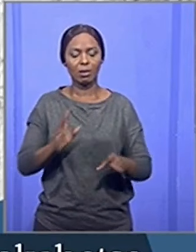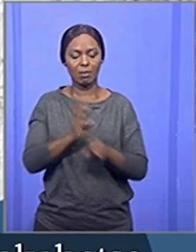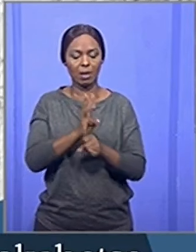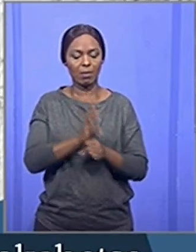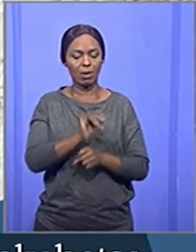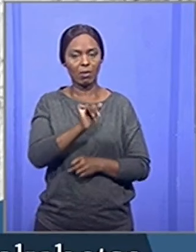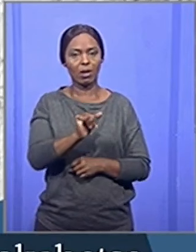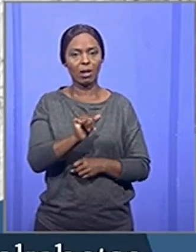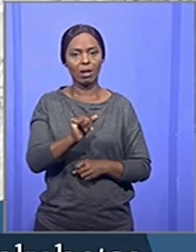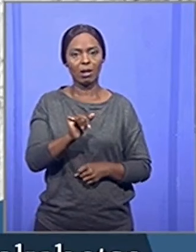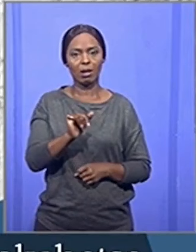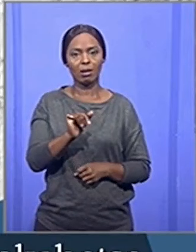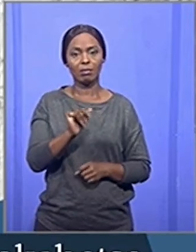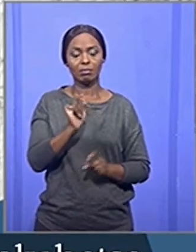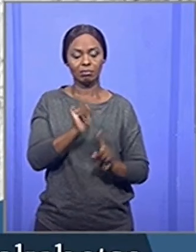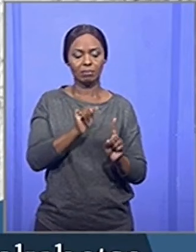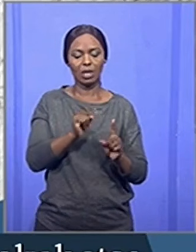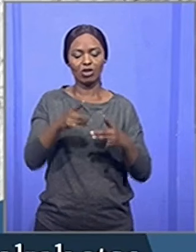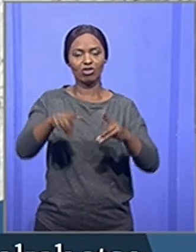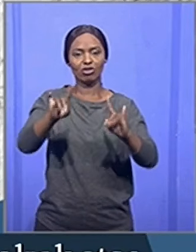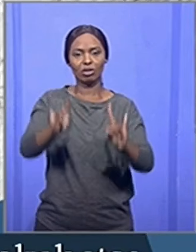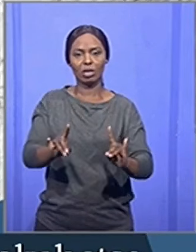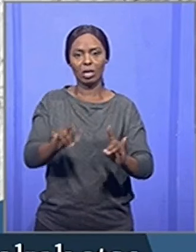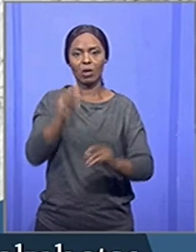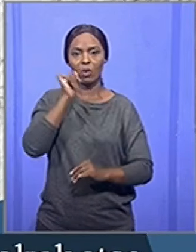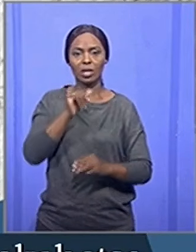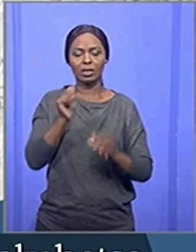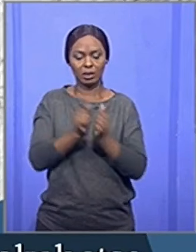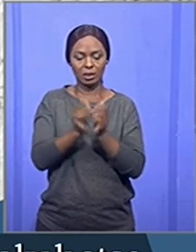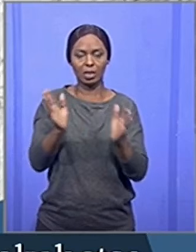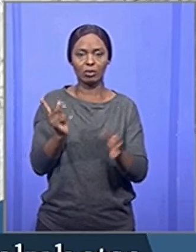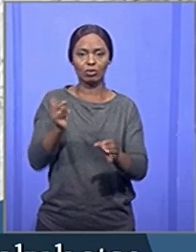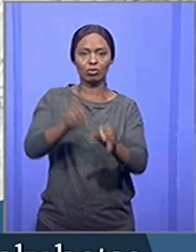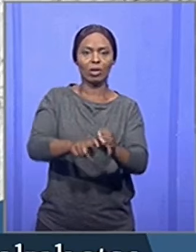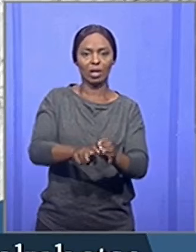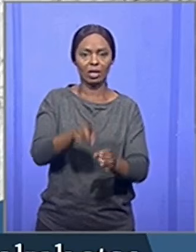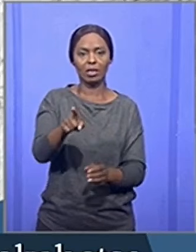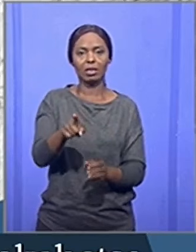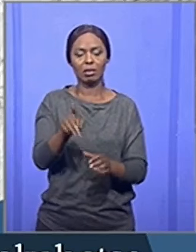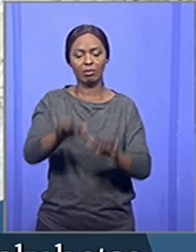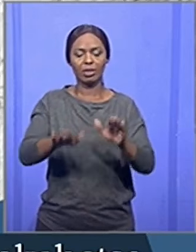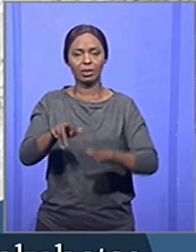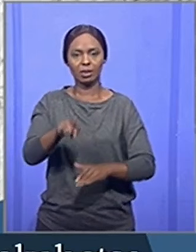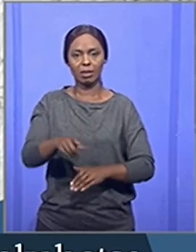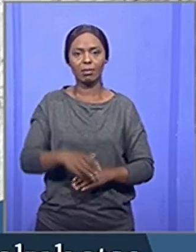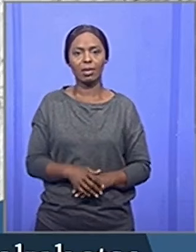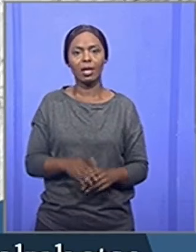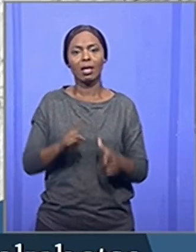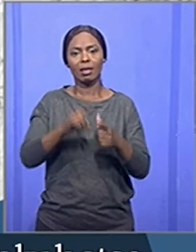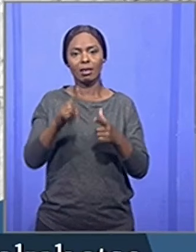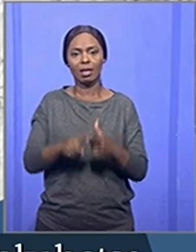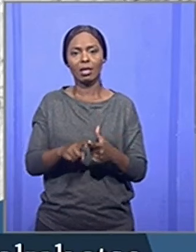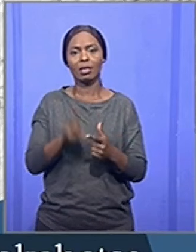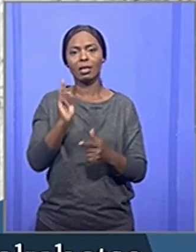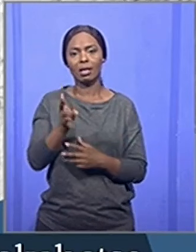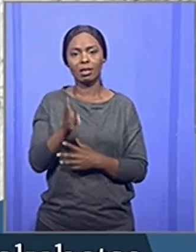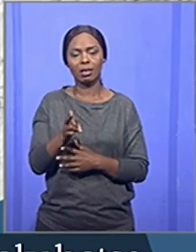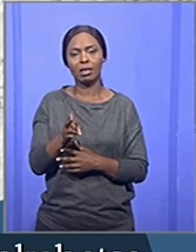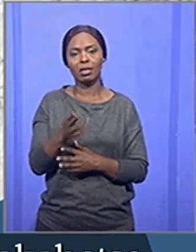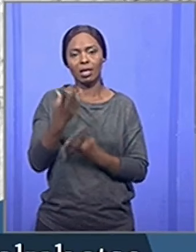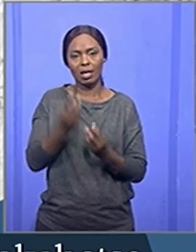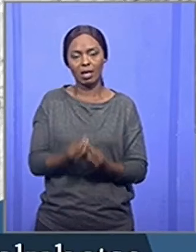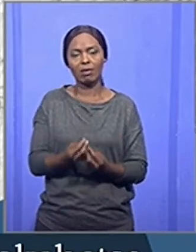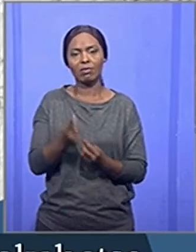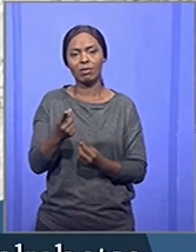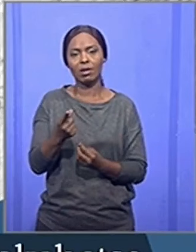le motlatsi wa modulasetulo ha ne ke qala ho fihla moifong ena. Mme ra boela ra ba moifong ona gape o latelang